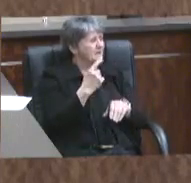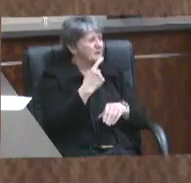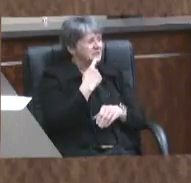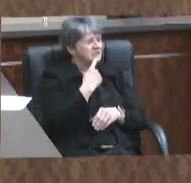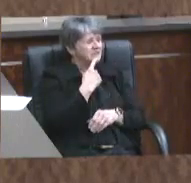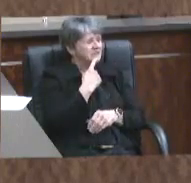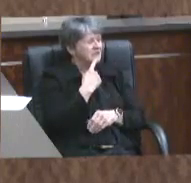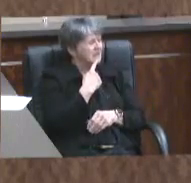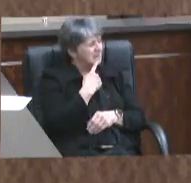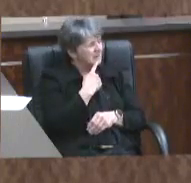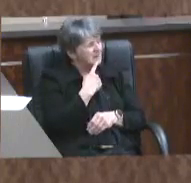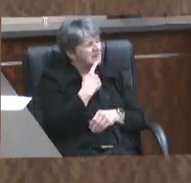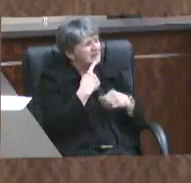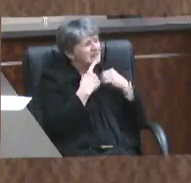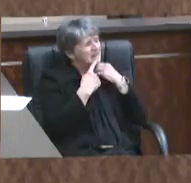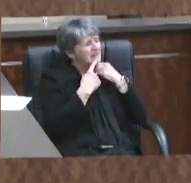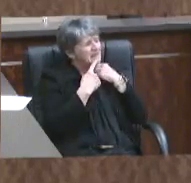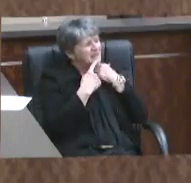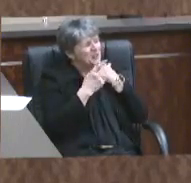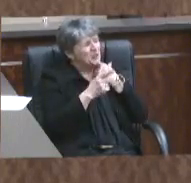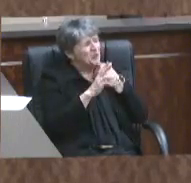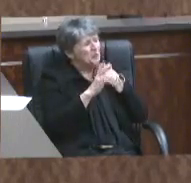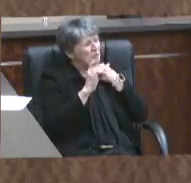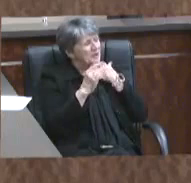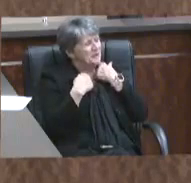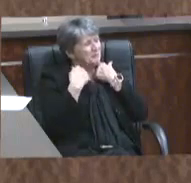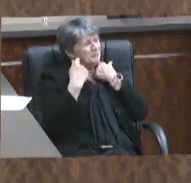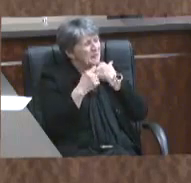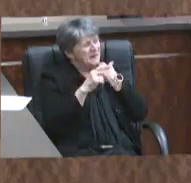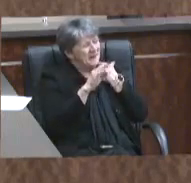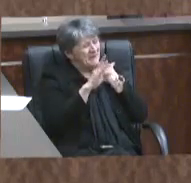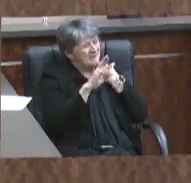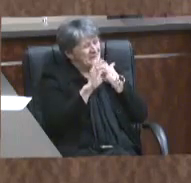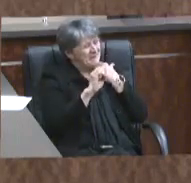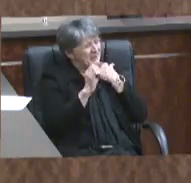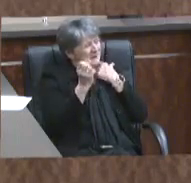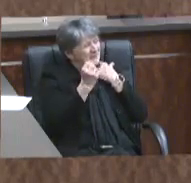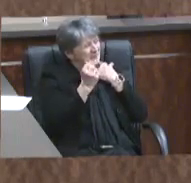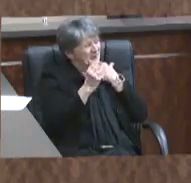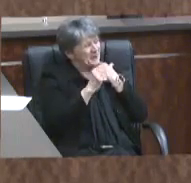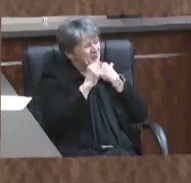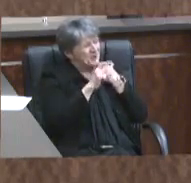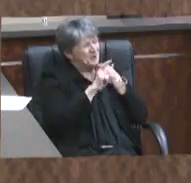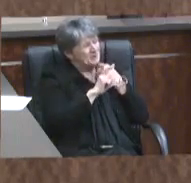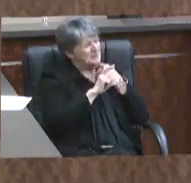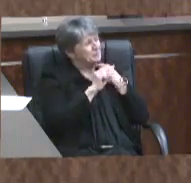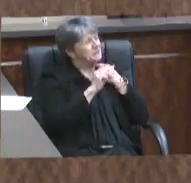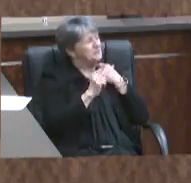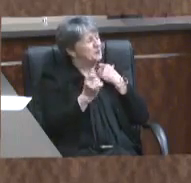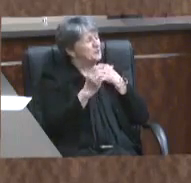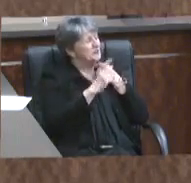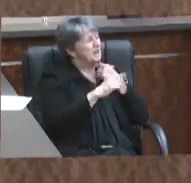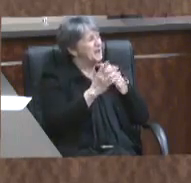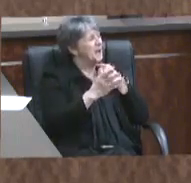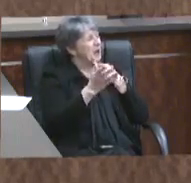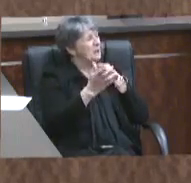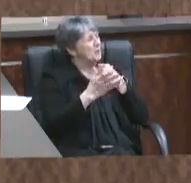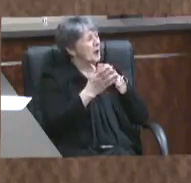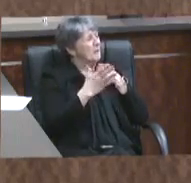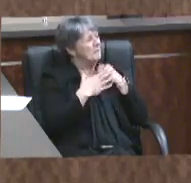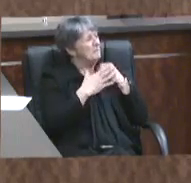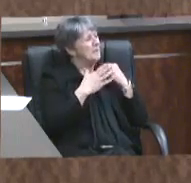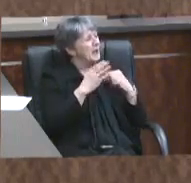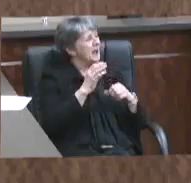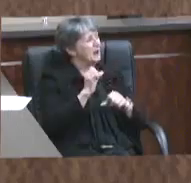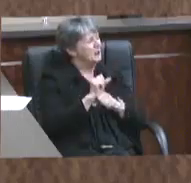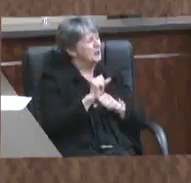on that test, you would have been a firefighter and you wouldn't have been a police officer. So today, I brought my loyal employee, Mike Thomas, and we went